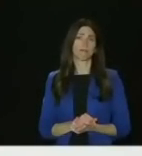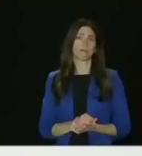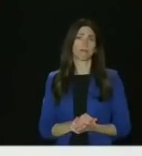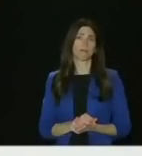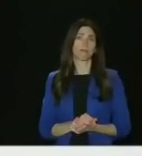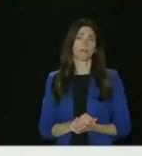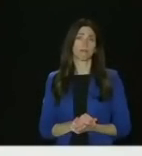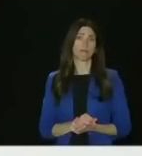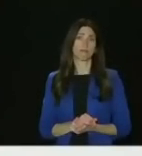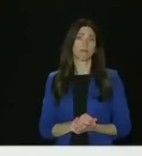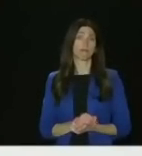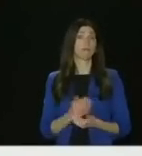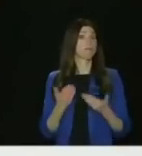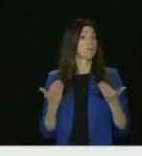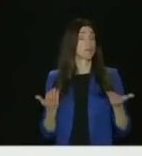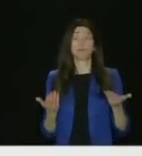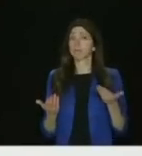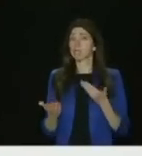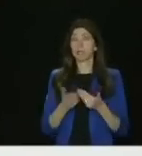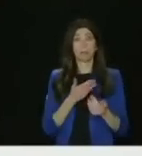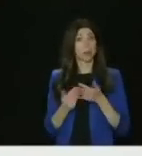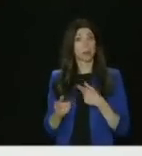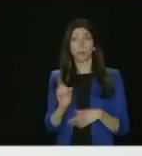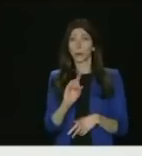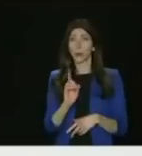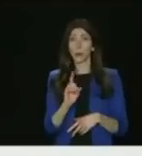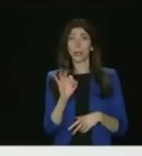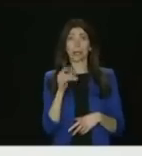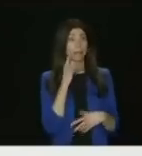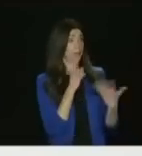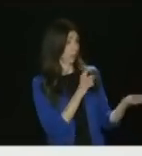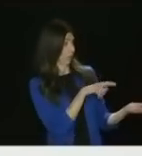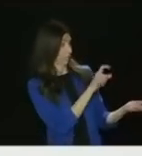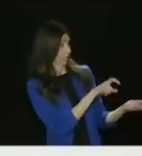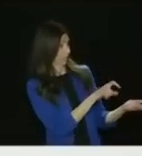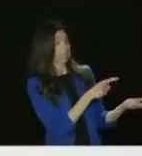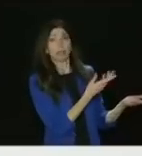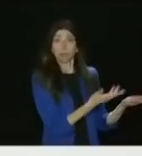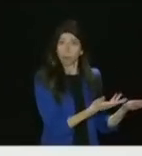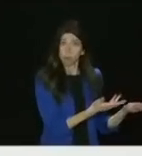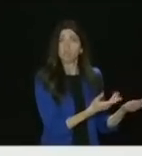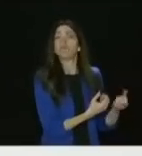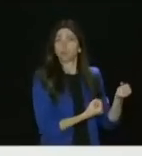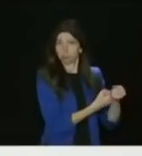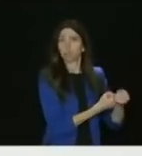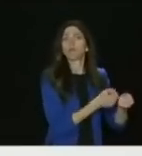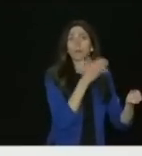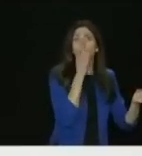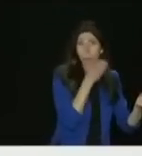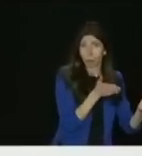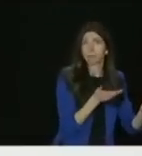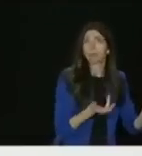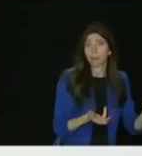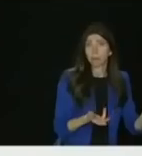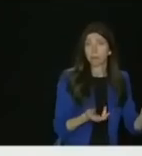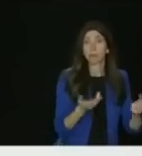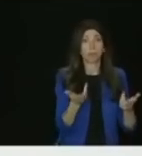to whichever police has jurisdiction and is there. It's quite possible, and we even